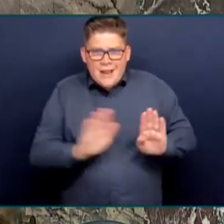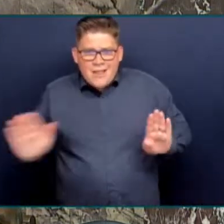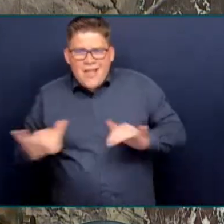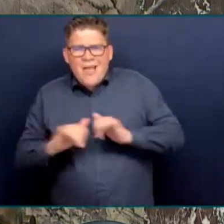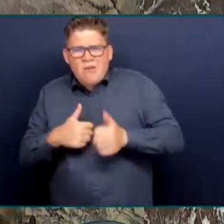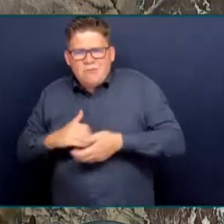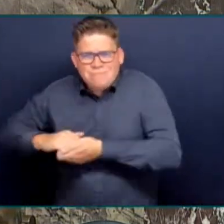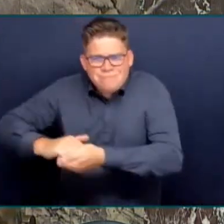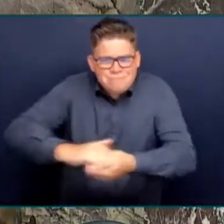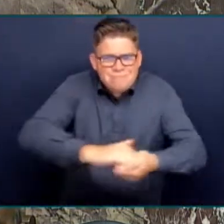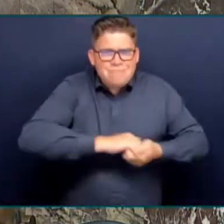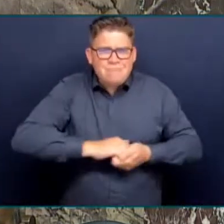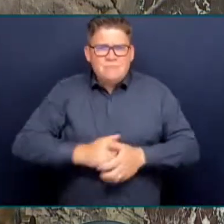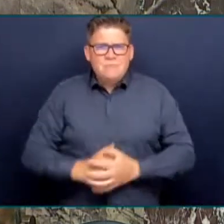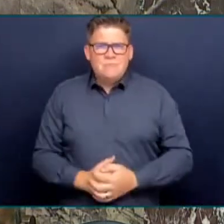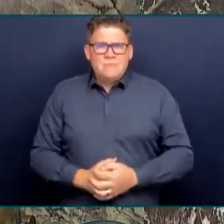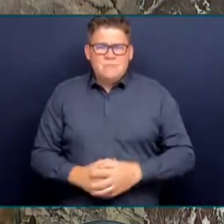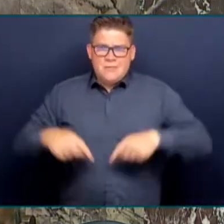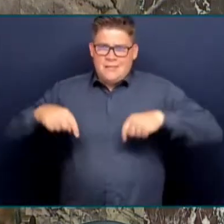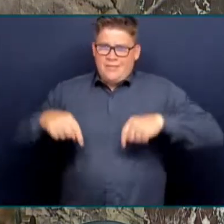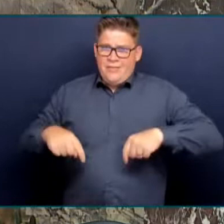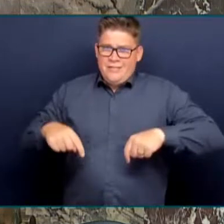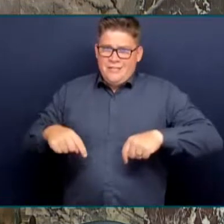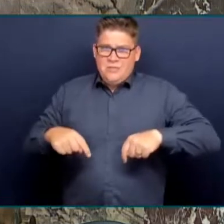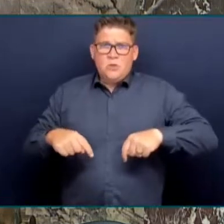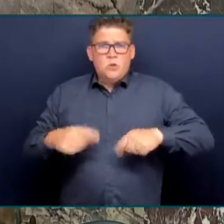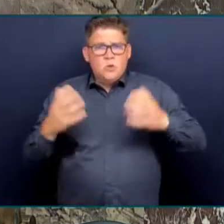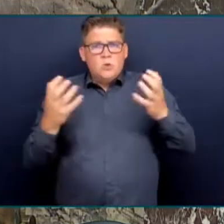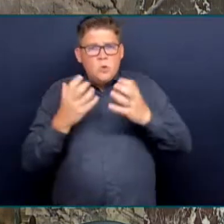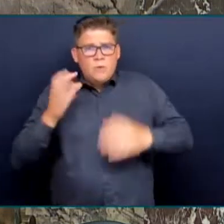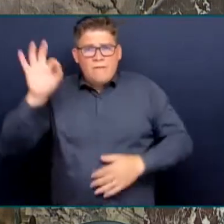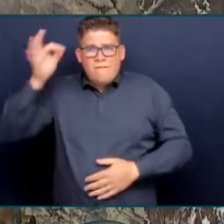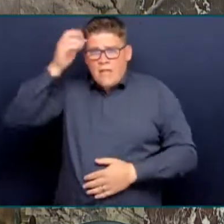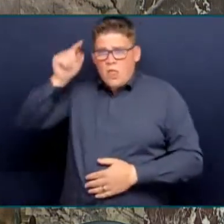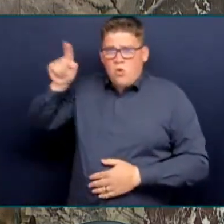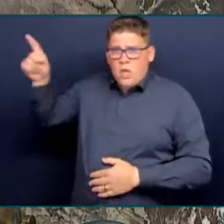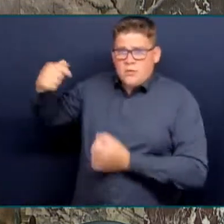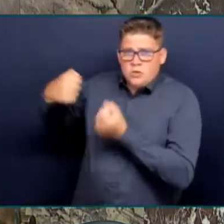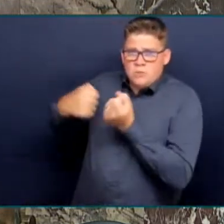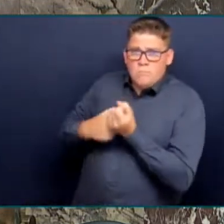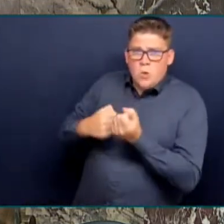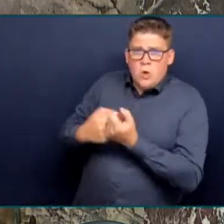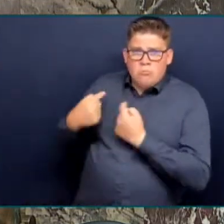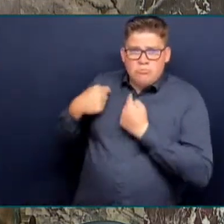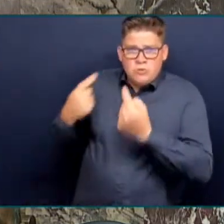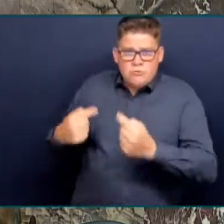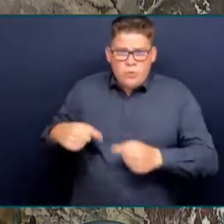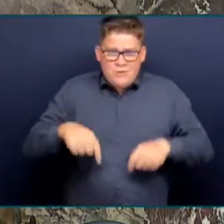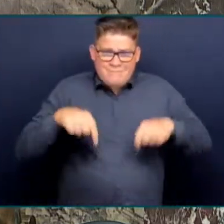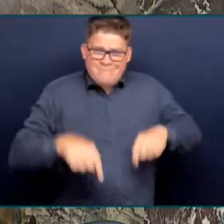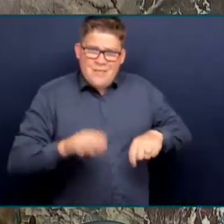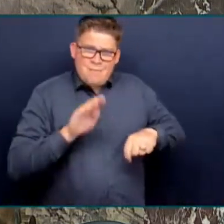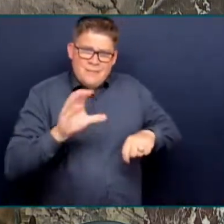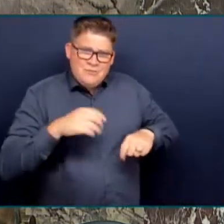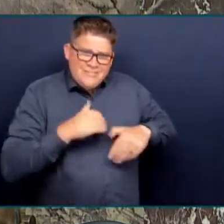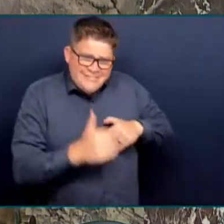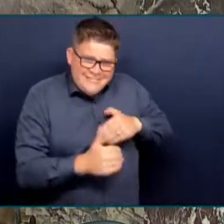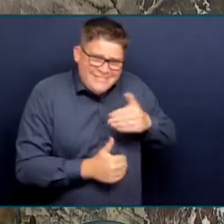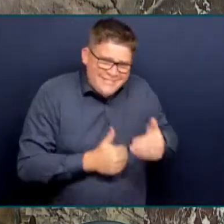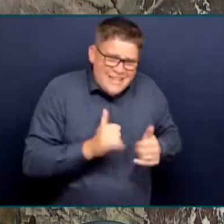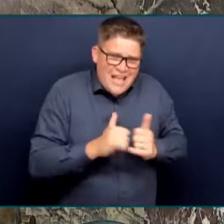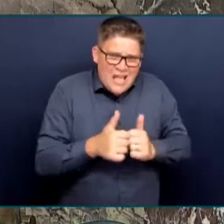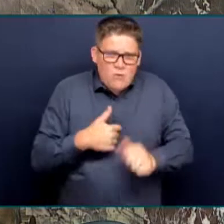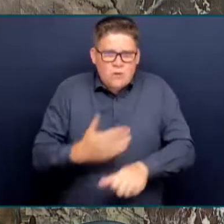is going forward despite the absence of the federal government. But if we're going to be successful in every corner of this country, we have to have